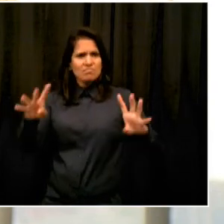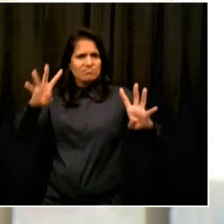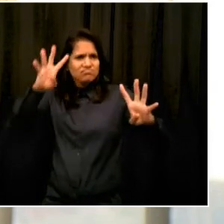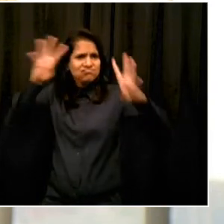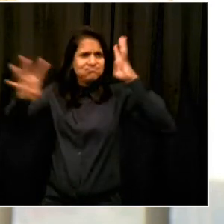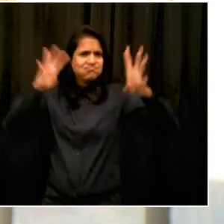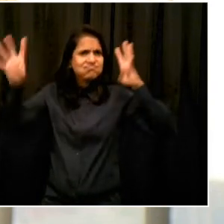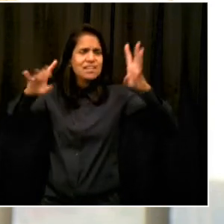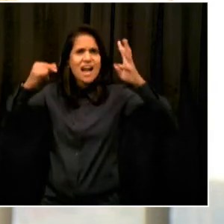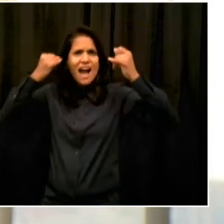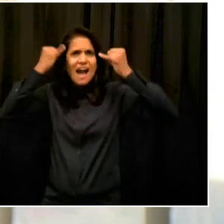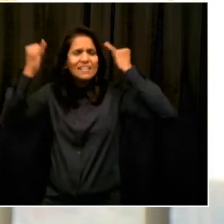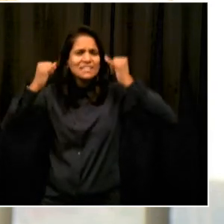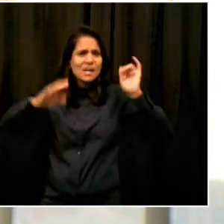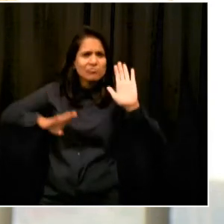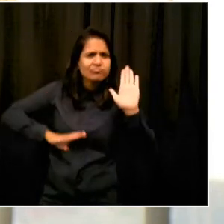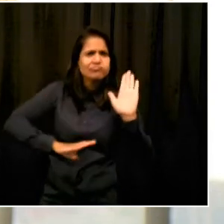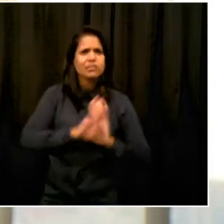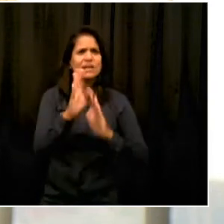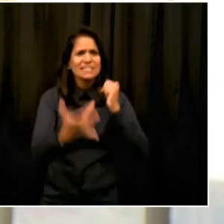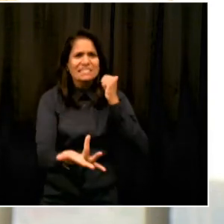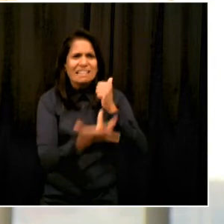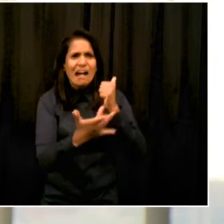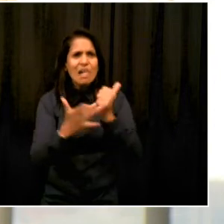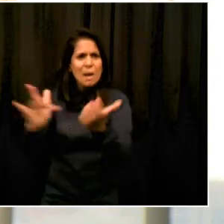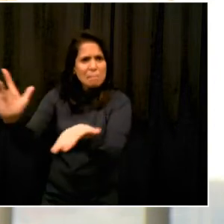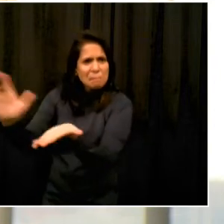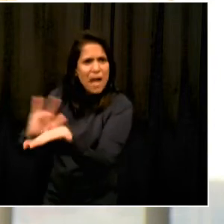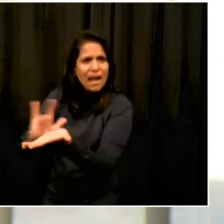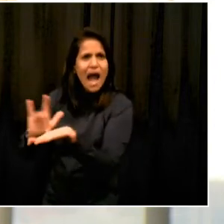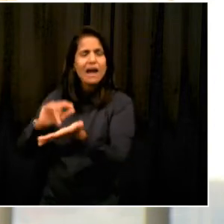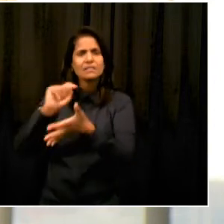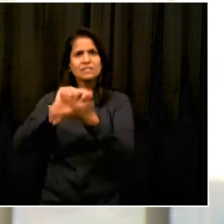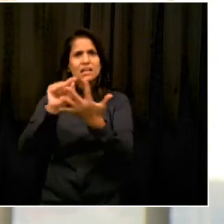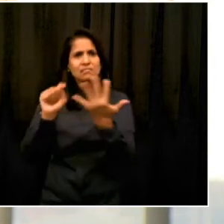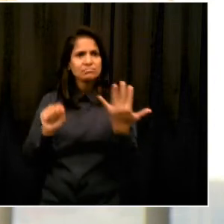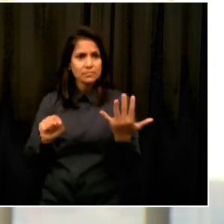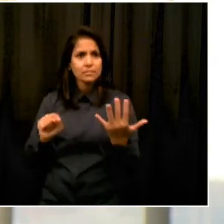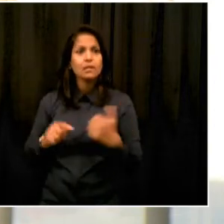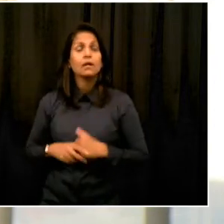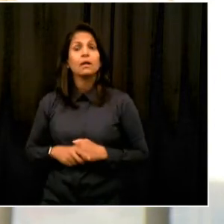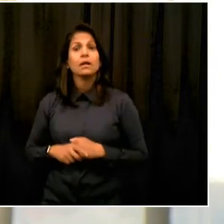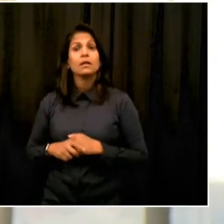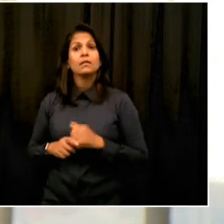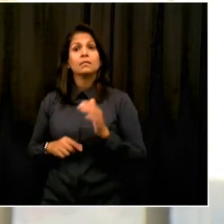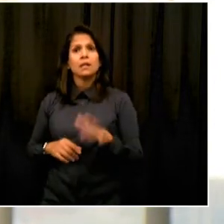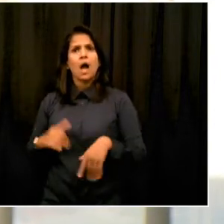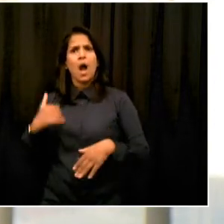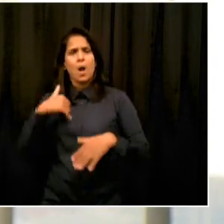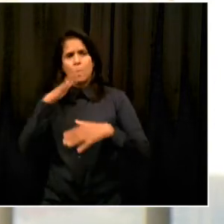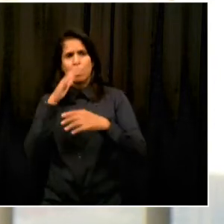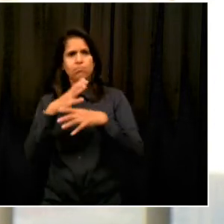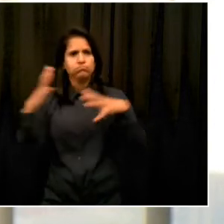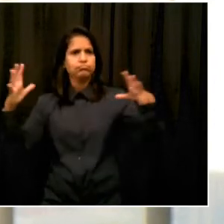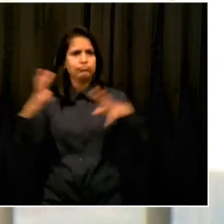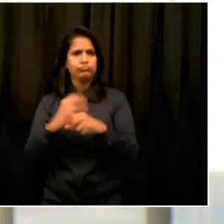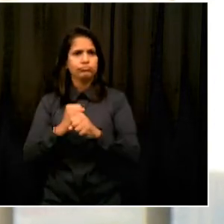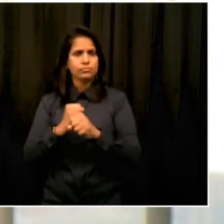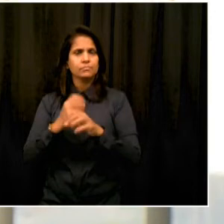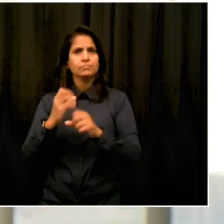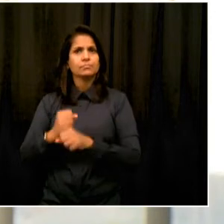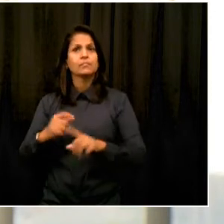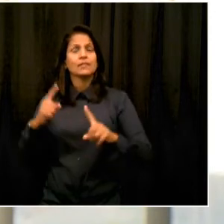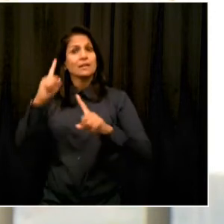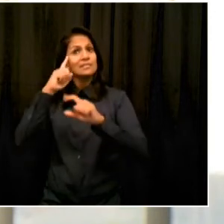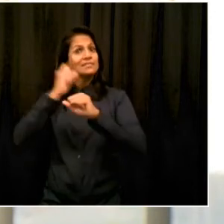it before my colleagues, I think this is where you take New York City's inherent strengths and the call to